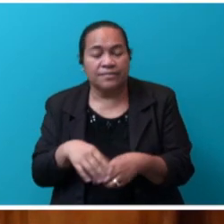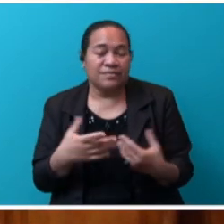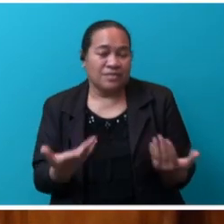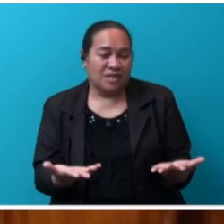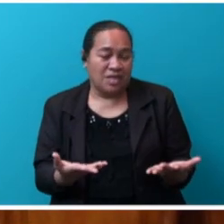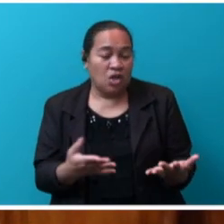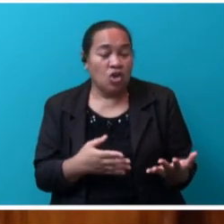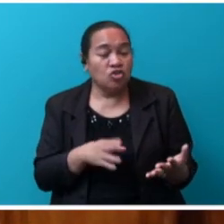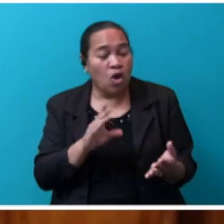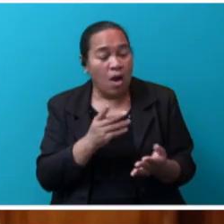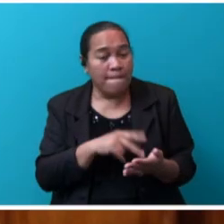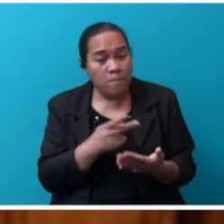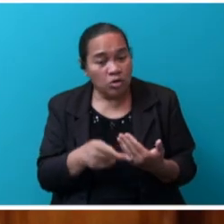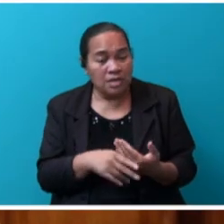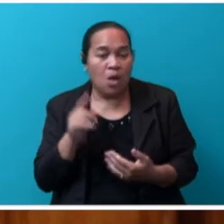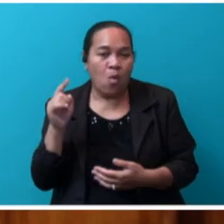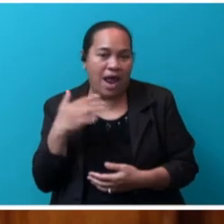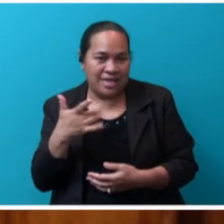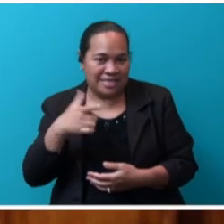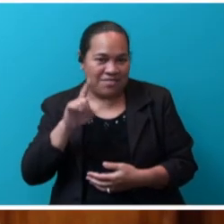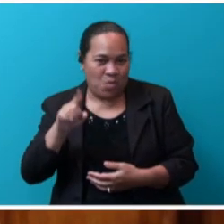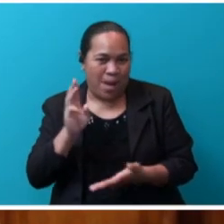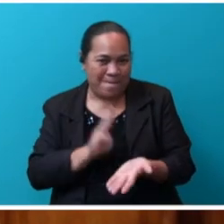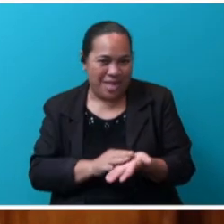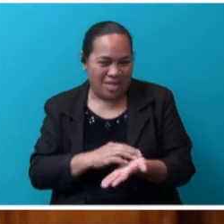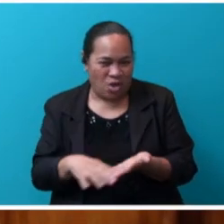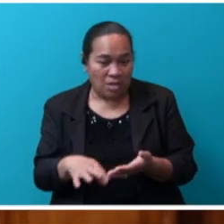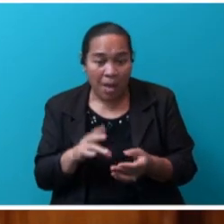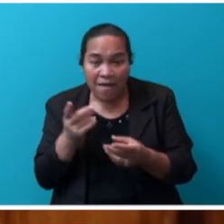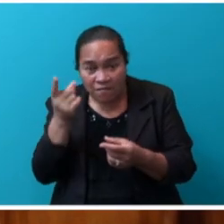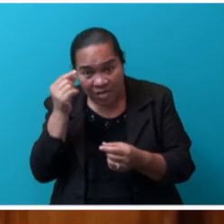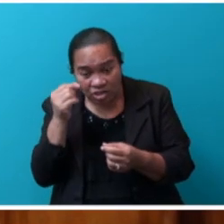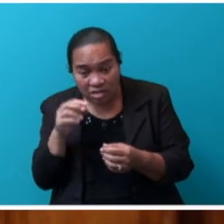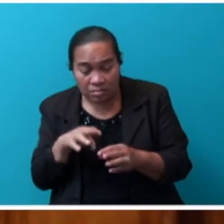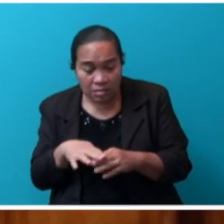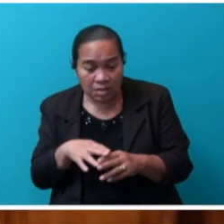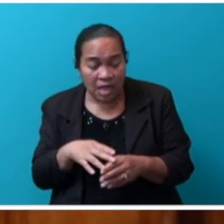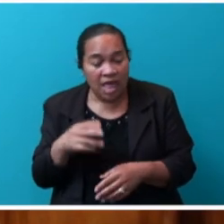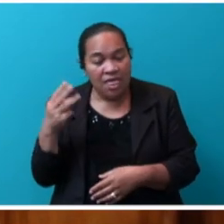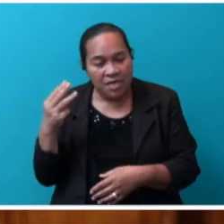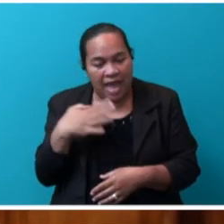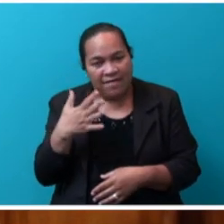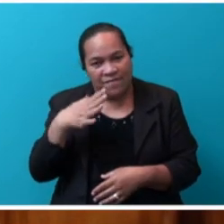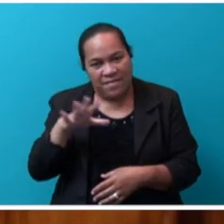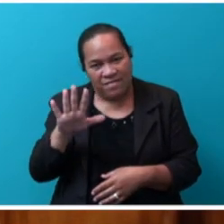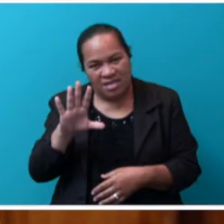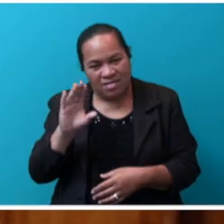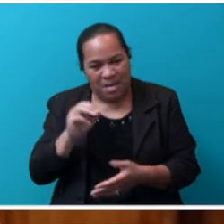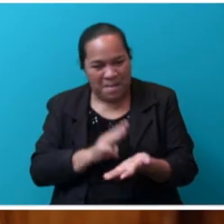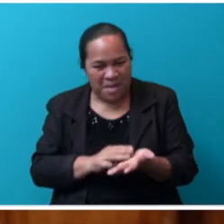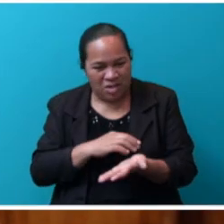USD 171 million for Fiji dollar 385 million projects. which will double the